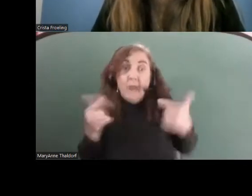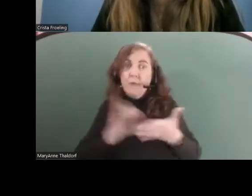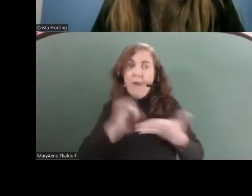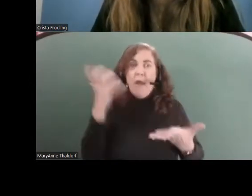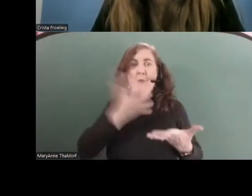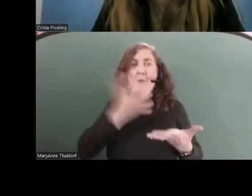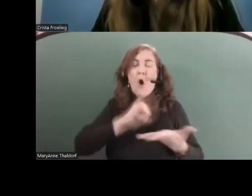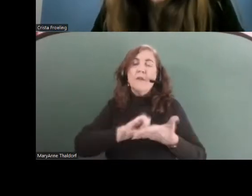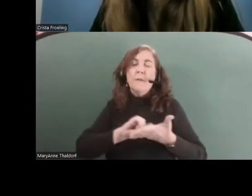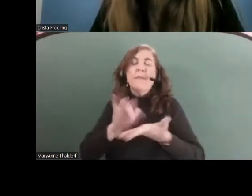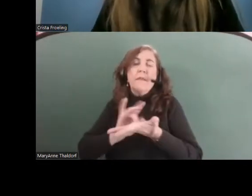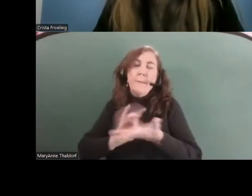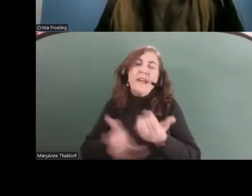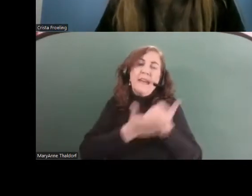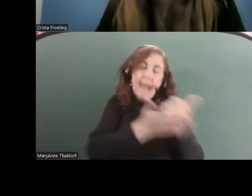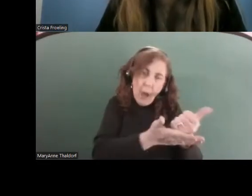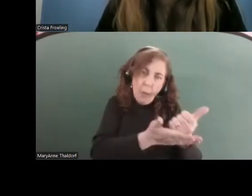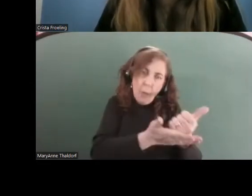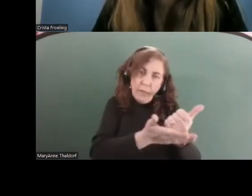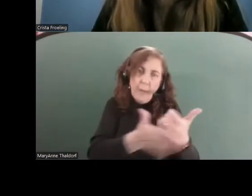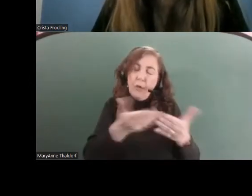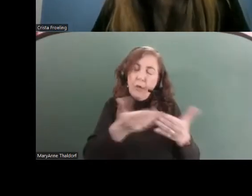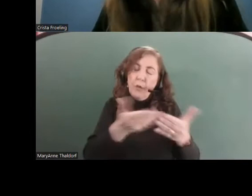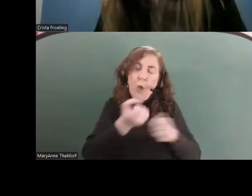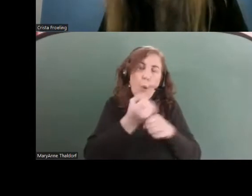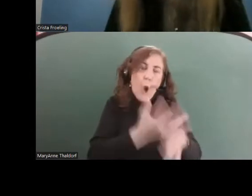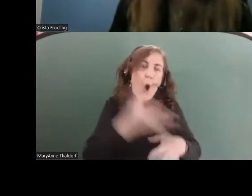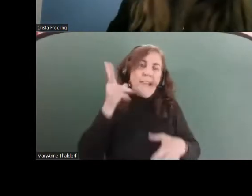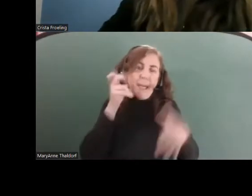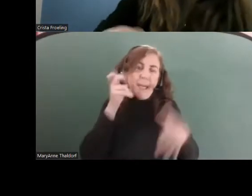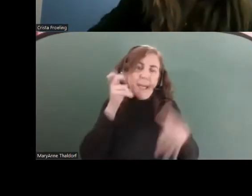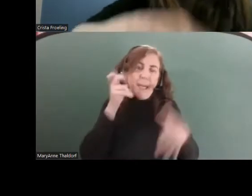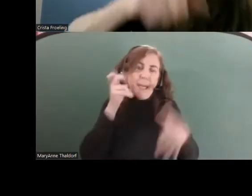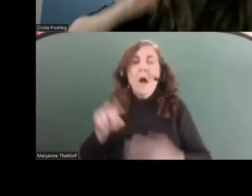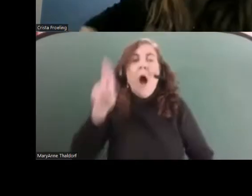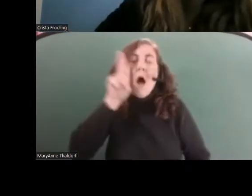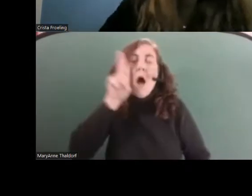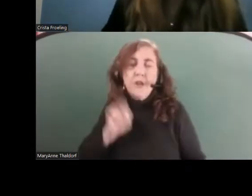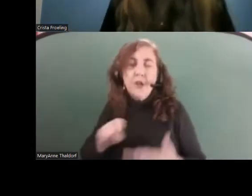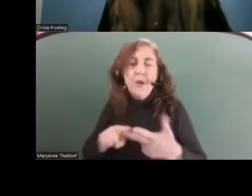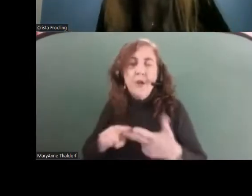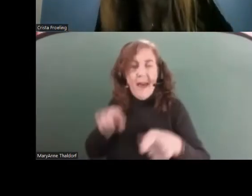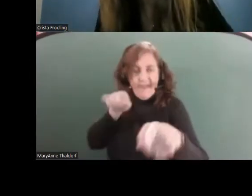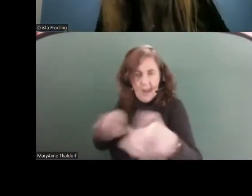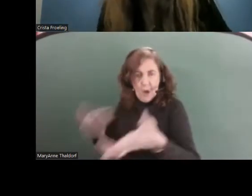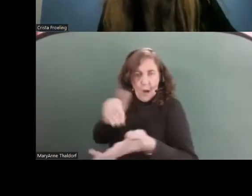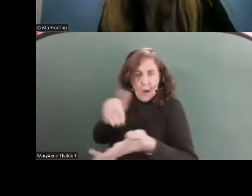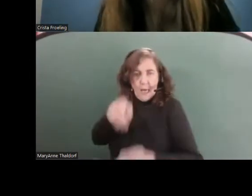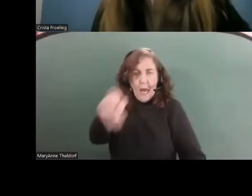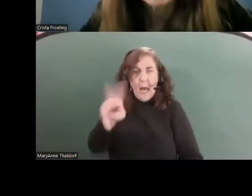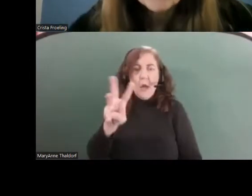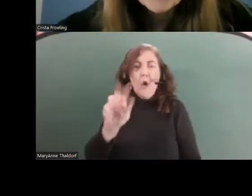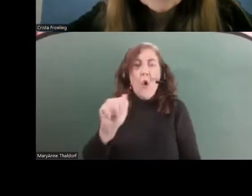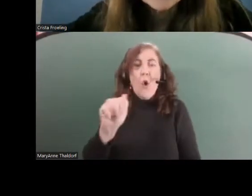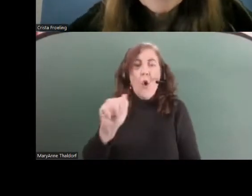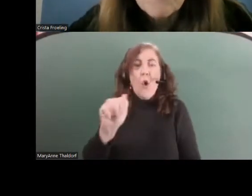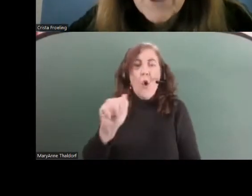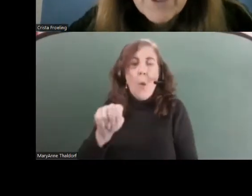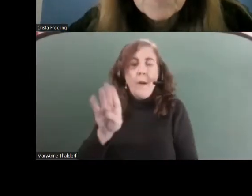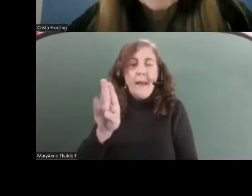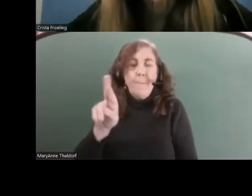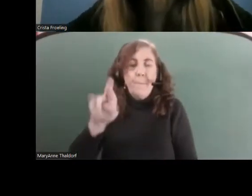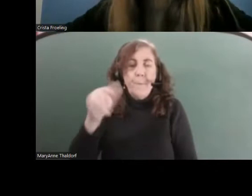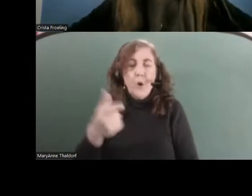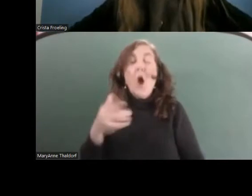And then Usher syndrome, and then there's Waardenburg, Becky. It says 20% have